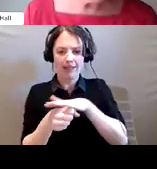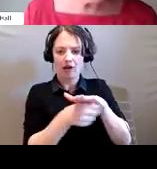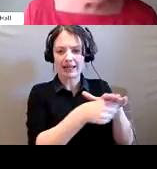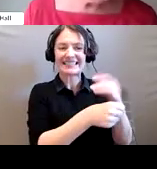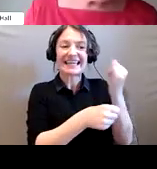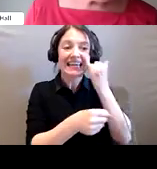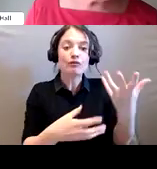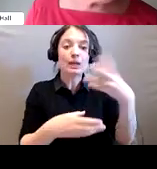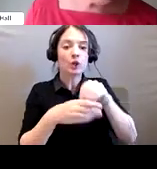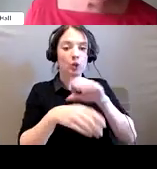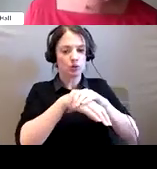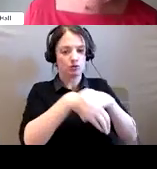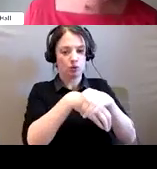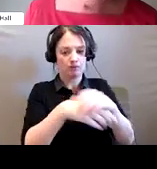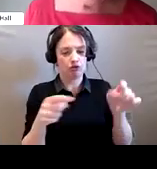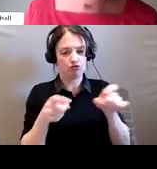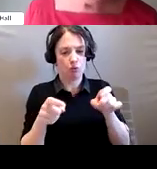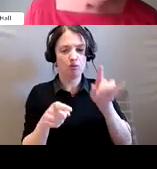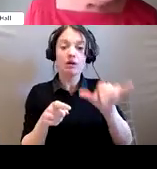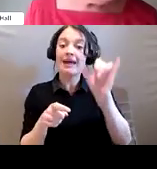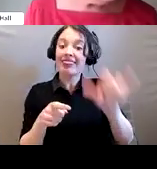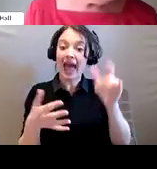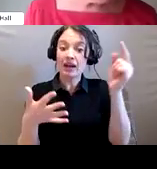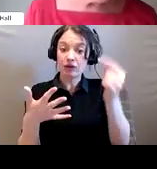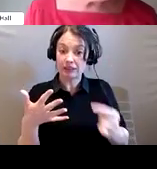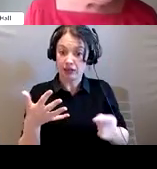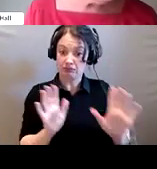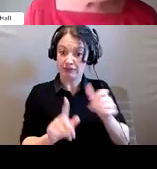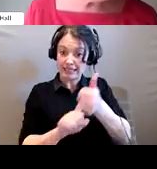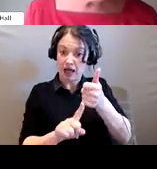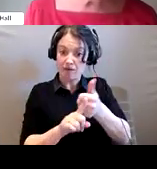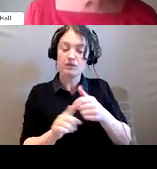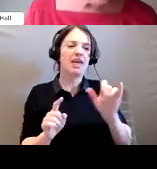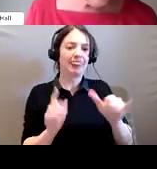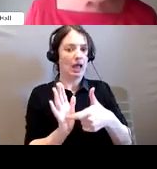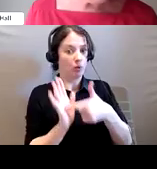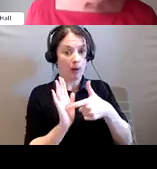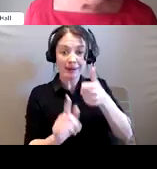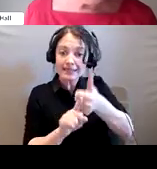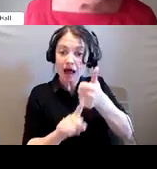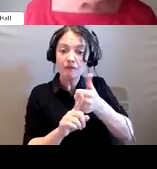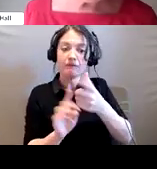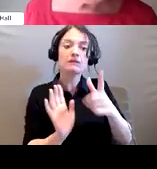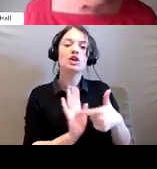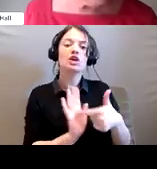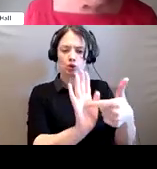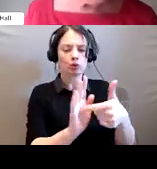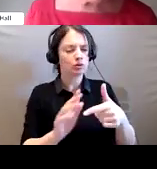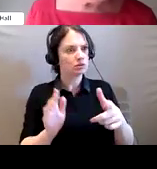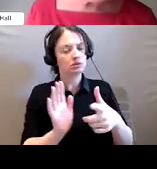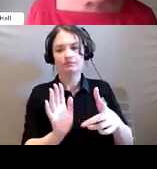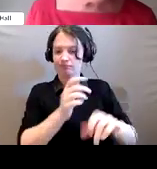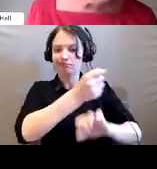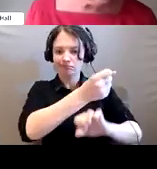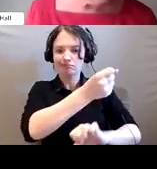control. And that criteria, that requirement, reflects this fundamental nature